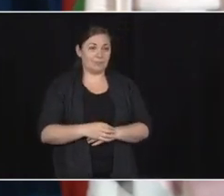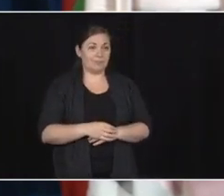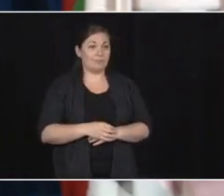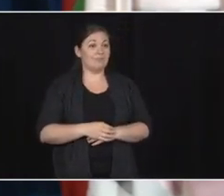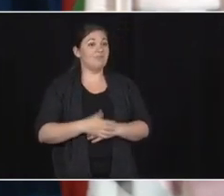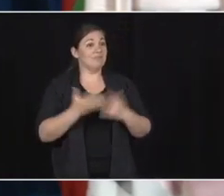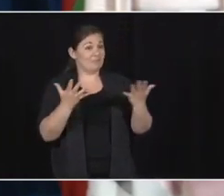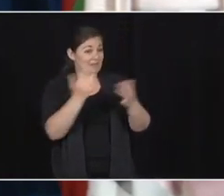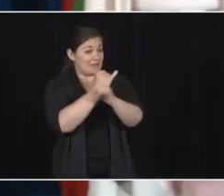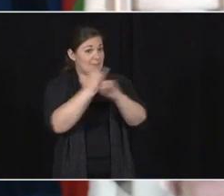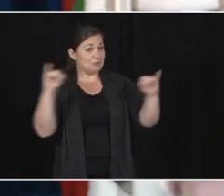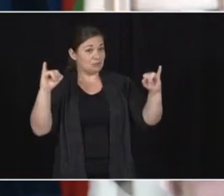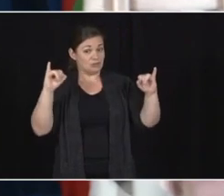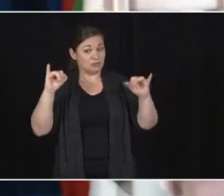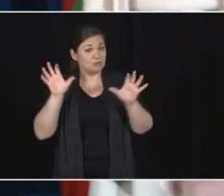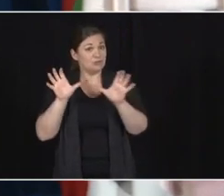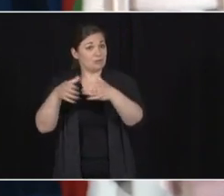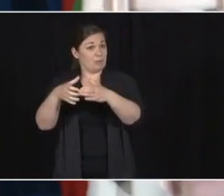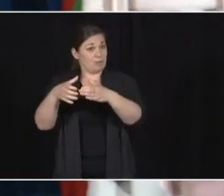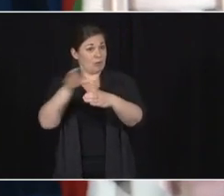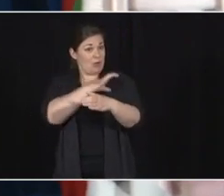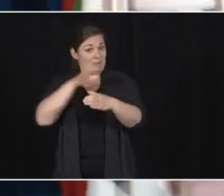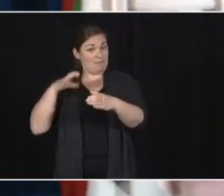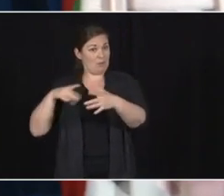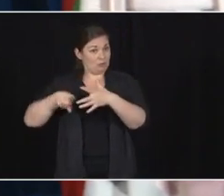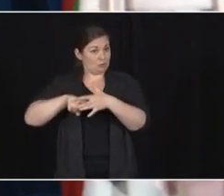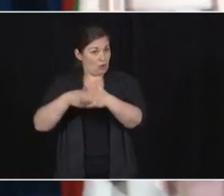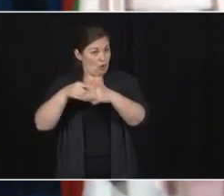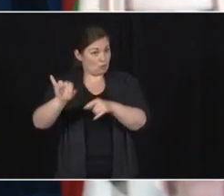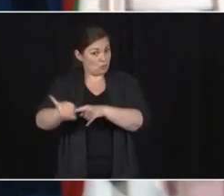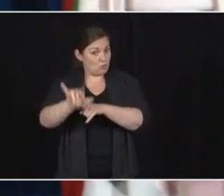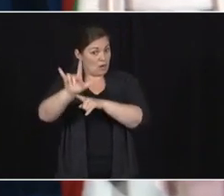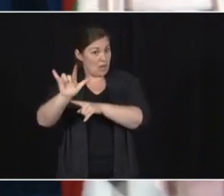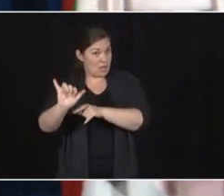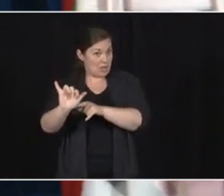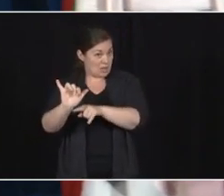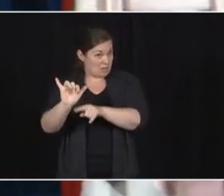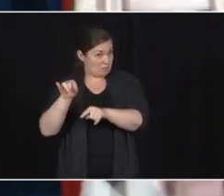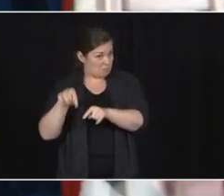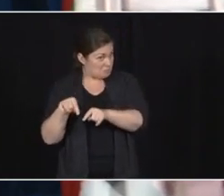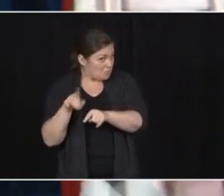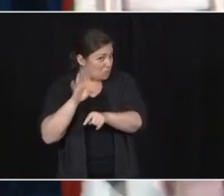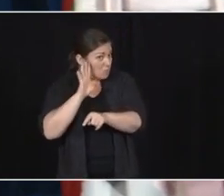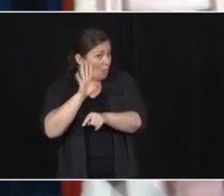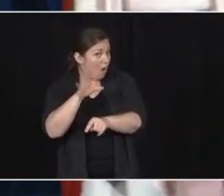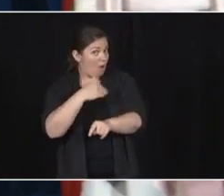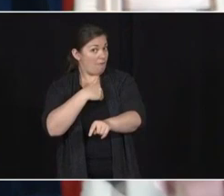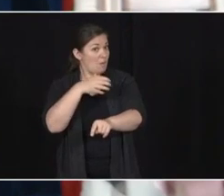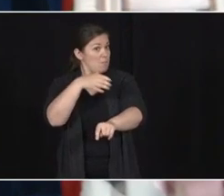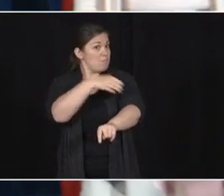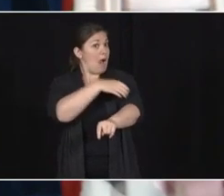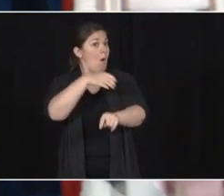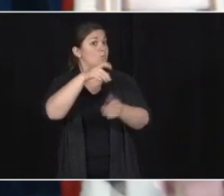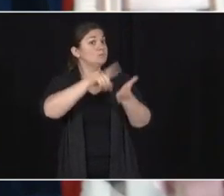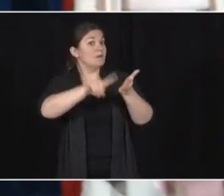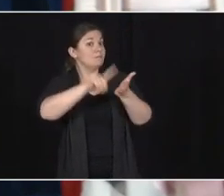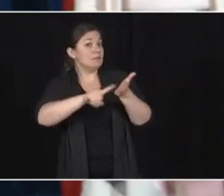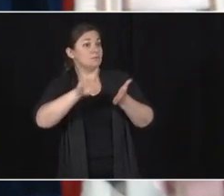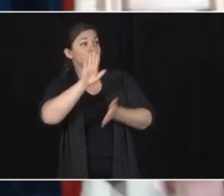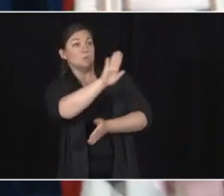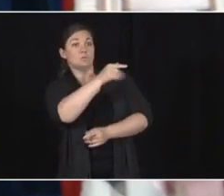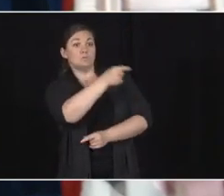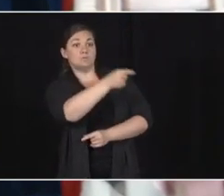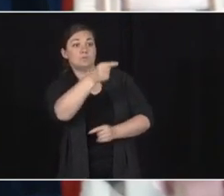commission that's beginning in July, will that commission have the power to investigate your own government's response